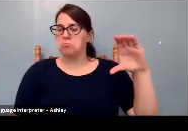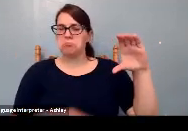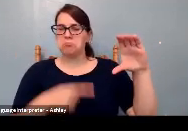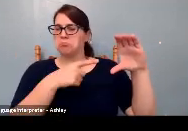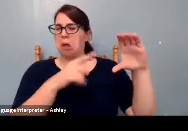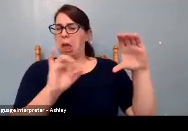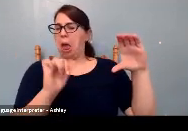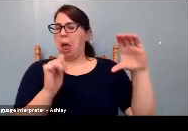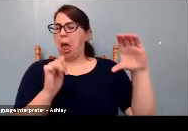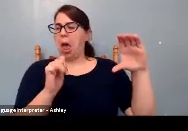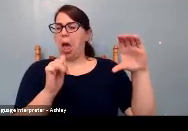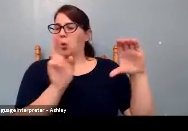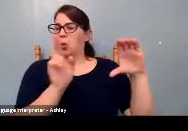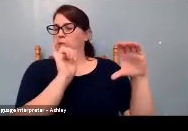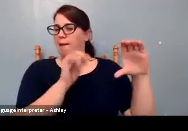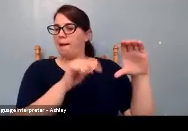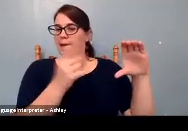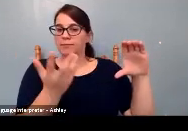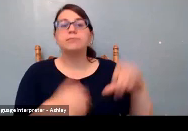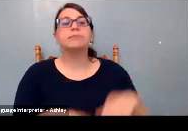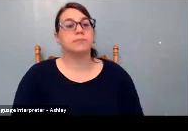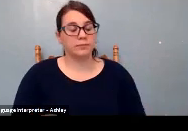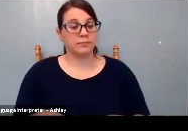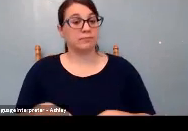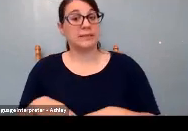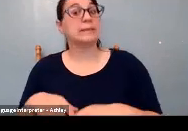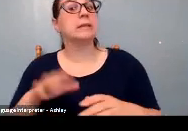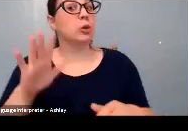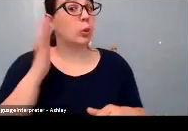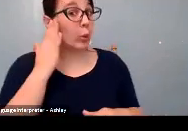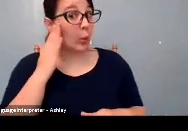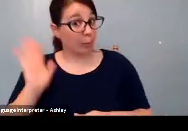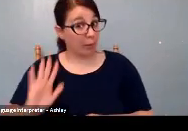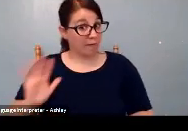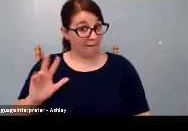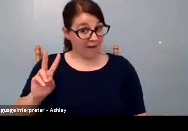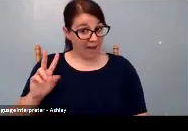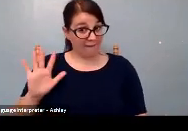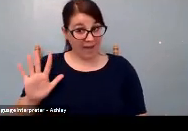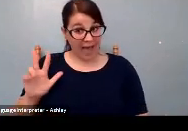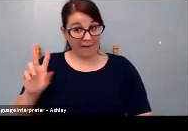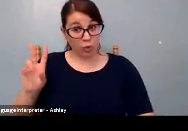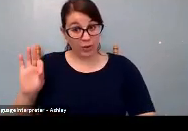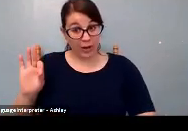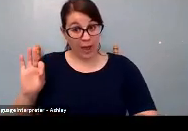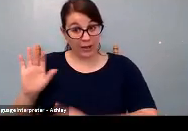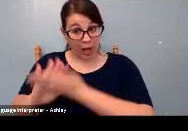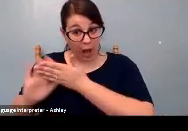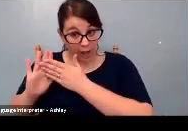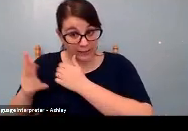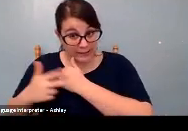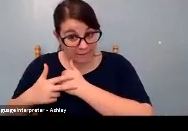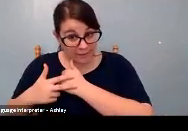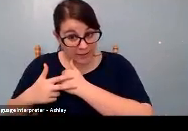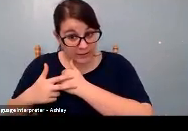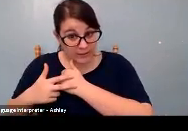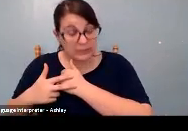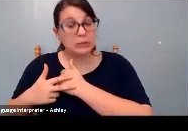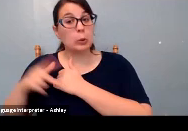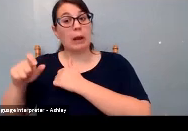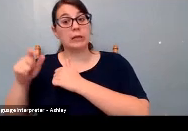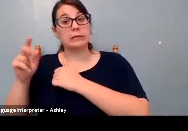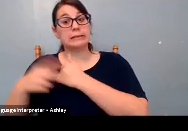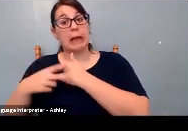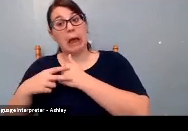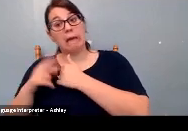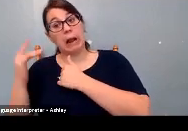the 529 plan, as soon as the monies are put into these accounts, the monies are available for you. Again, just allow